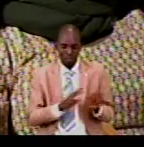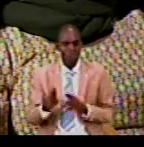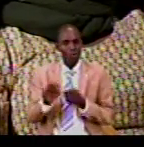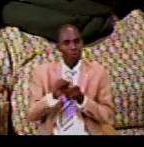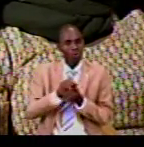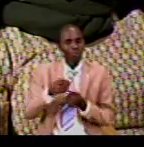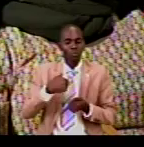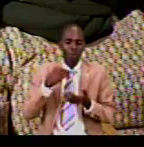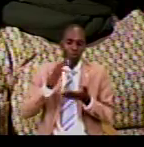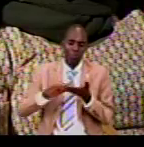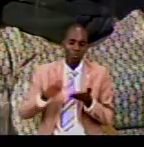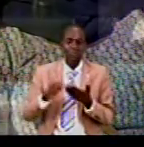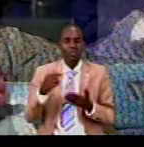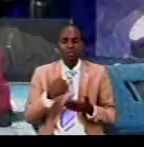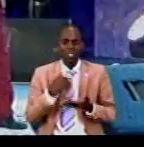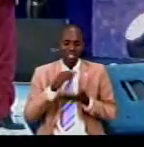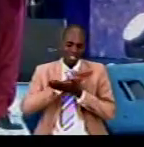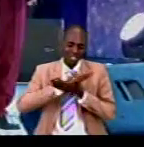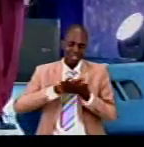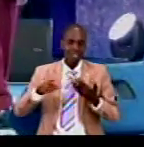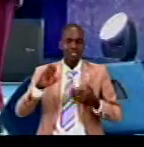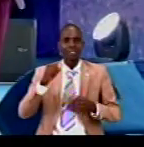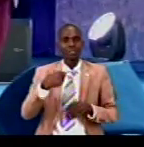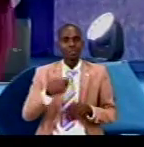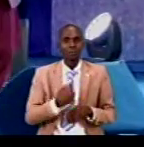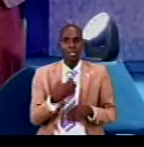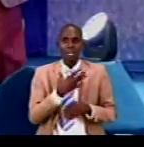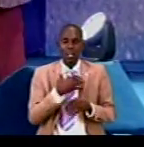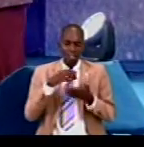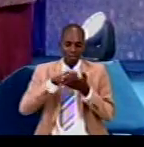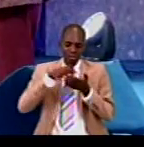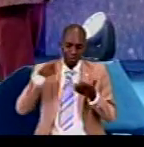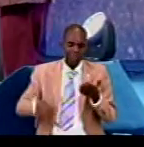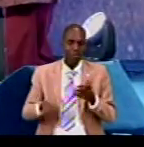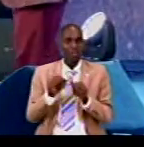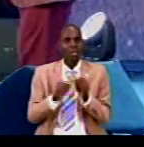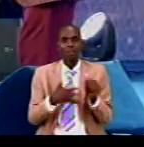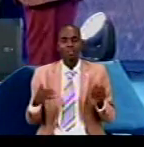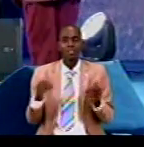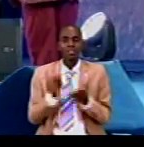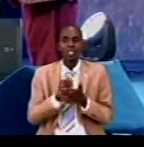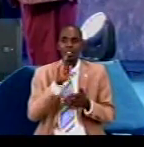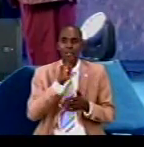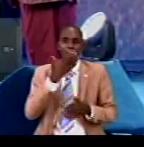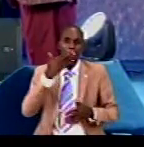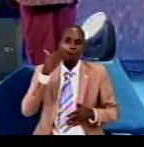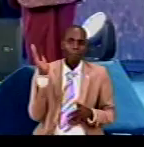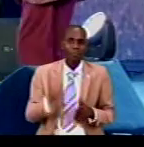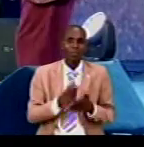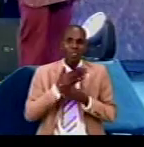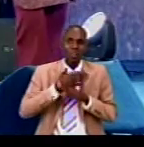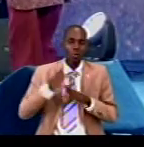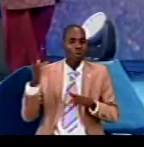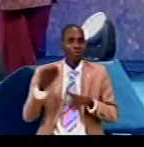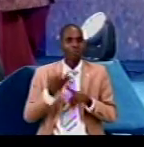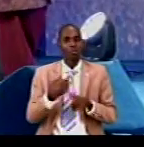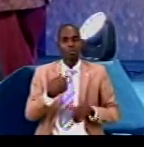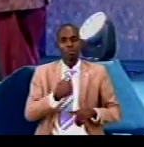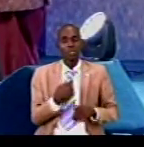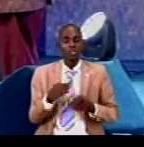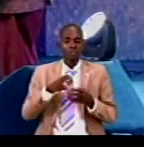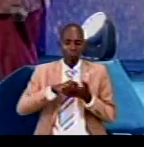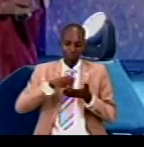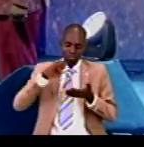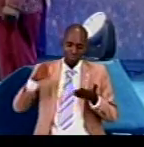away from me. Blot out every transgression and make me clean, and I shall be clean. Wash